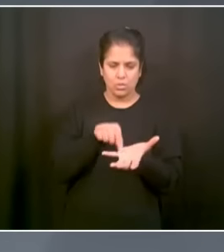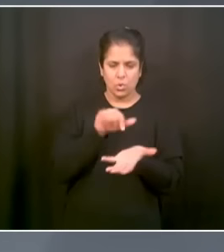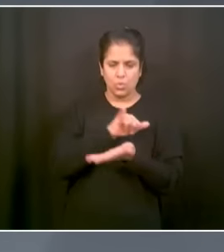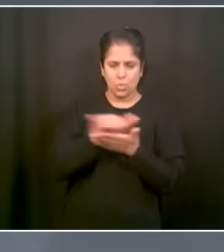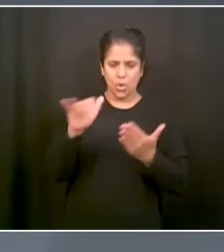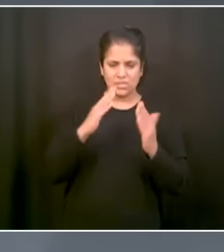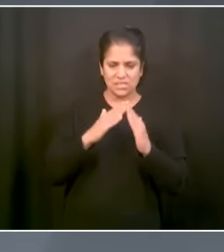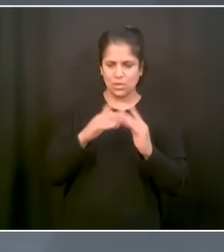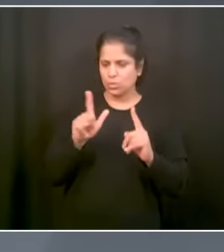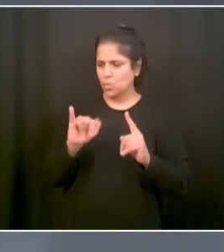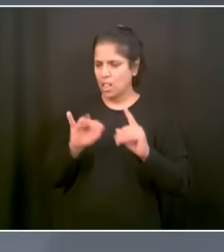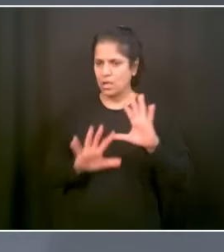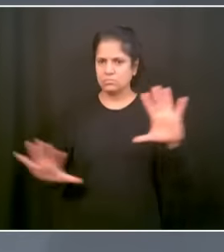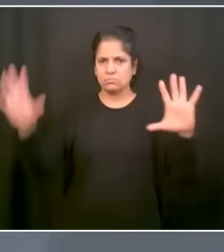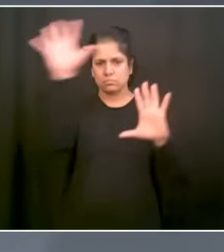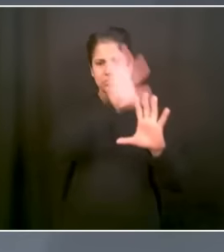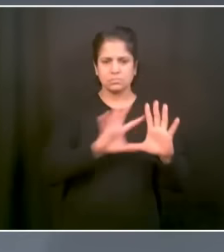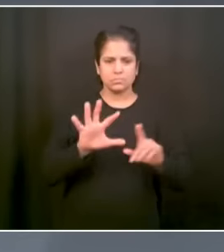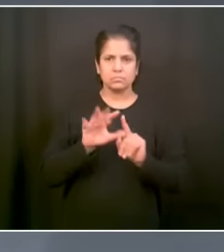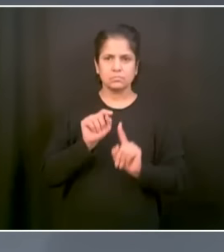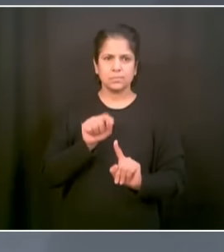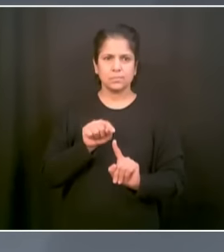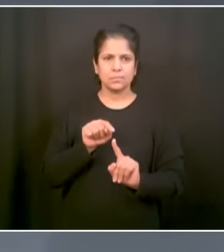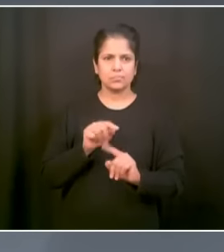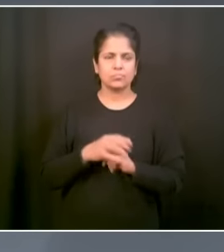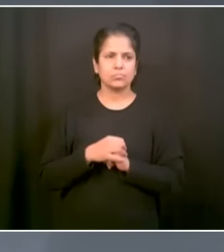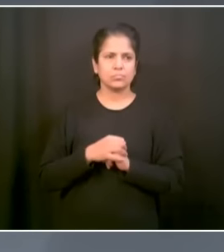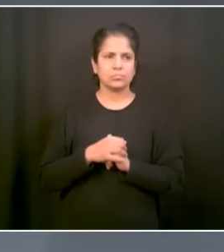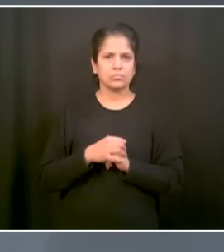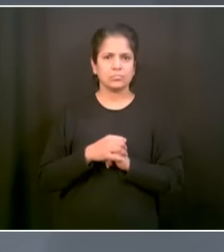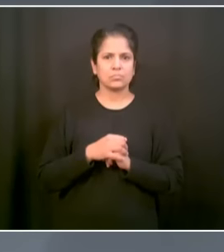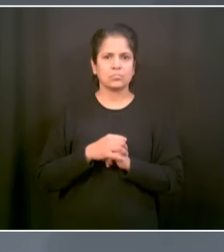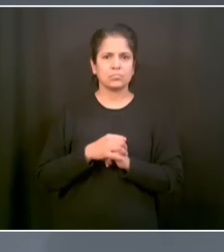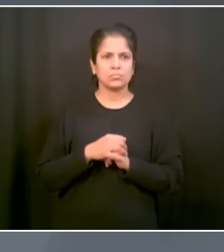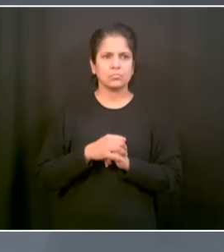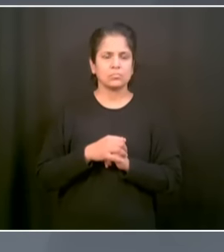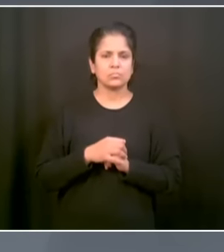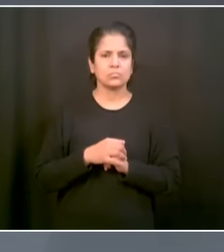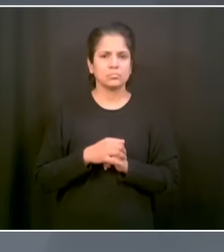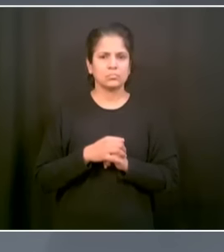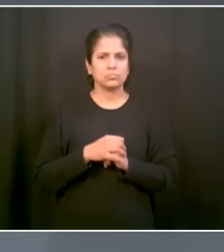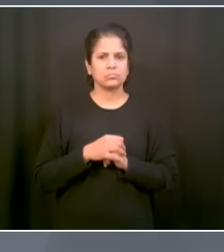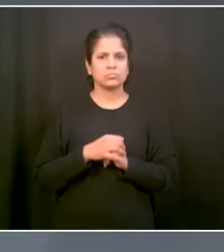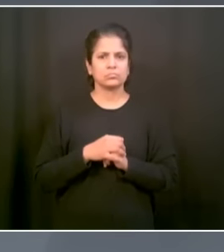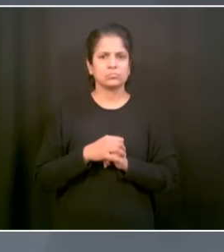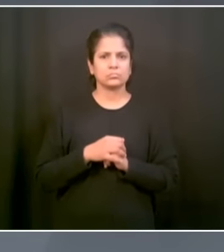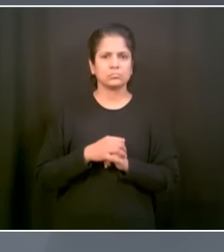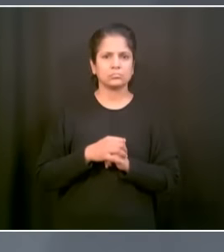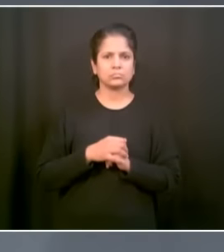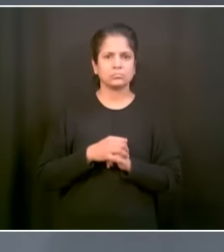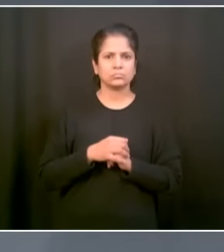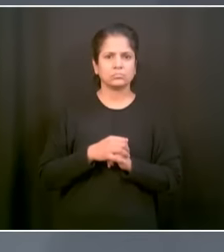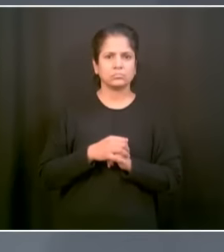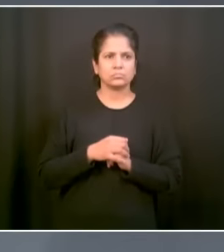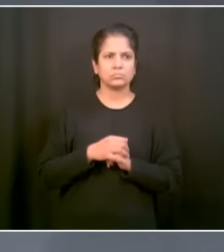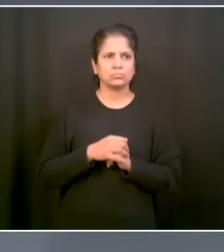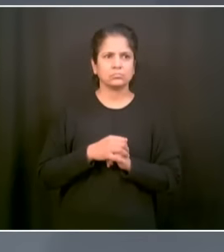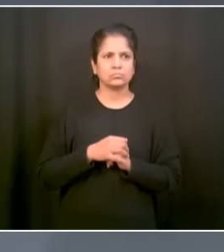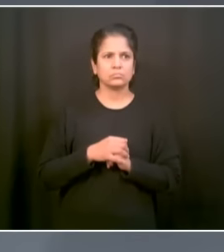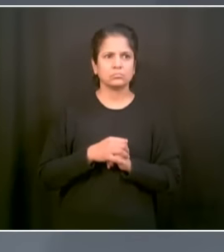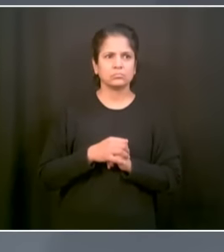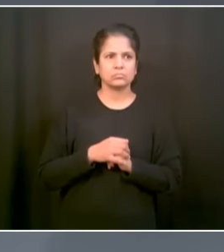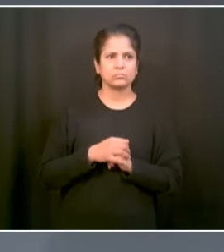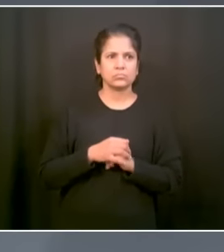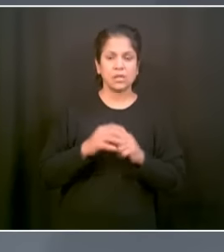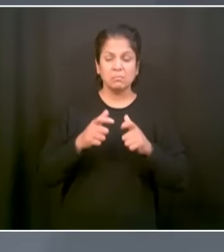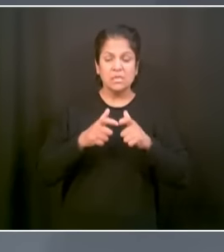this city. And there is no other way to describe a chasm that grew so significantly over the